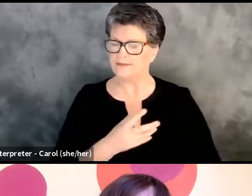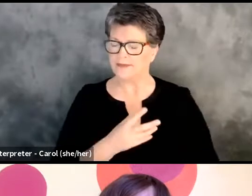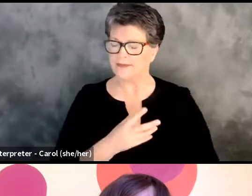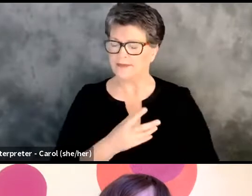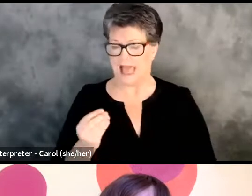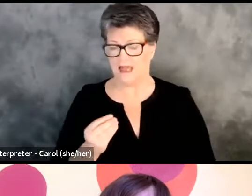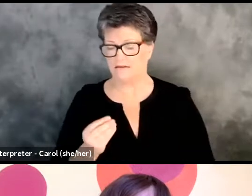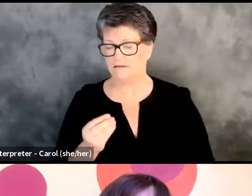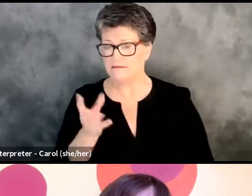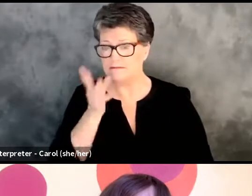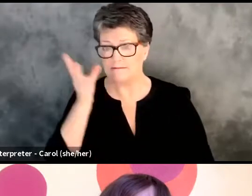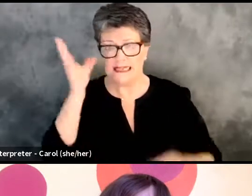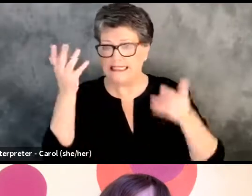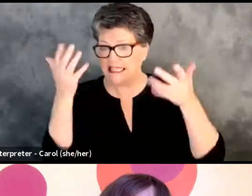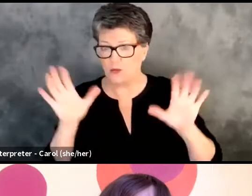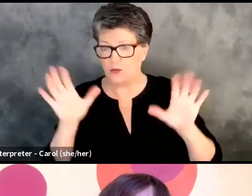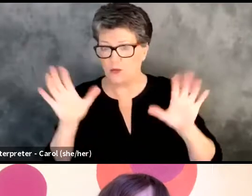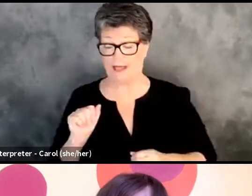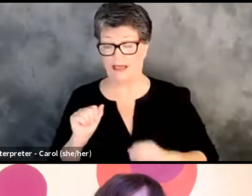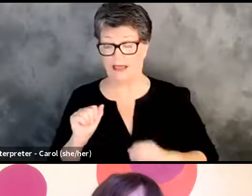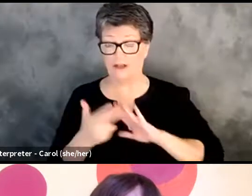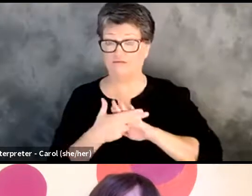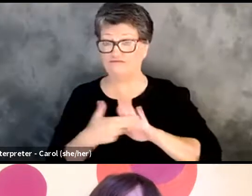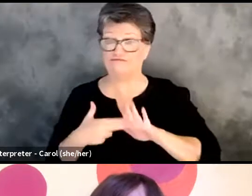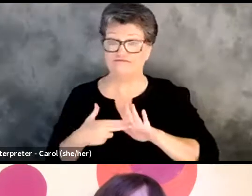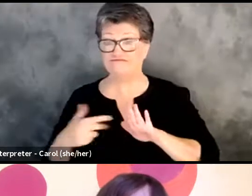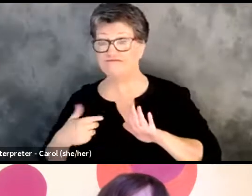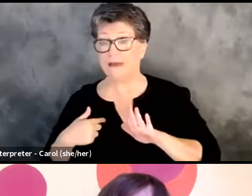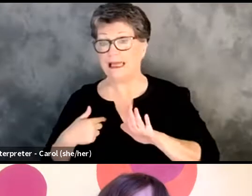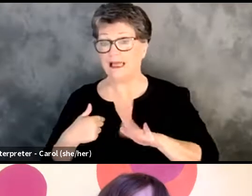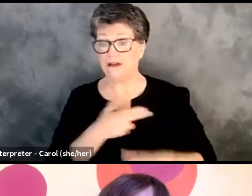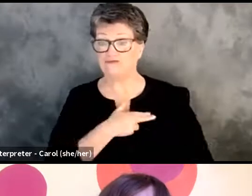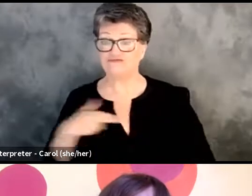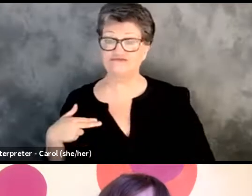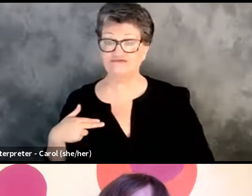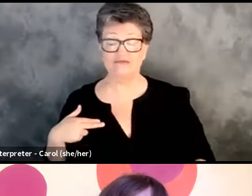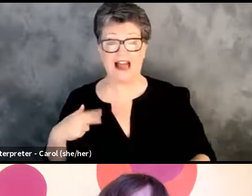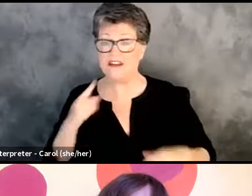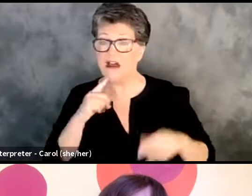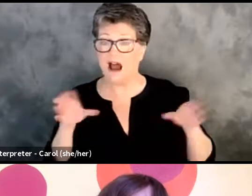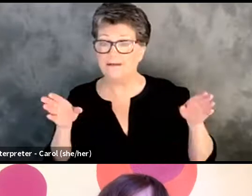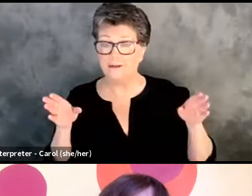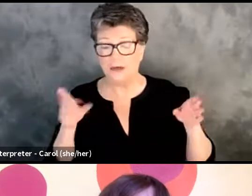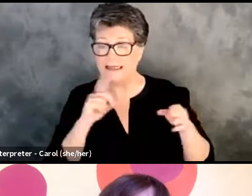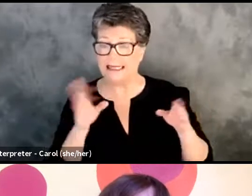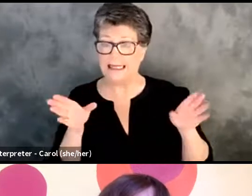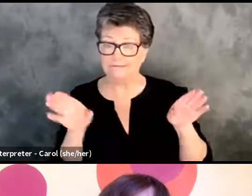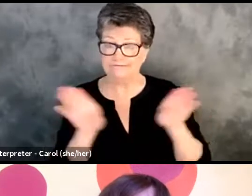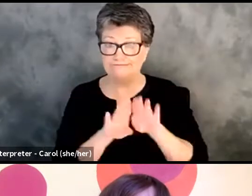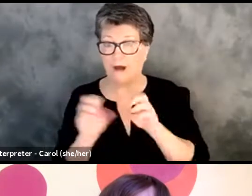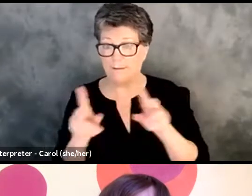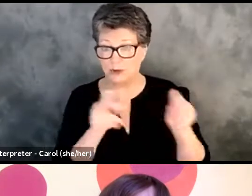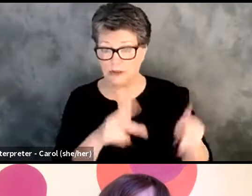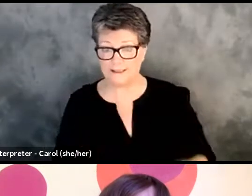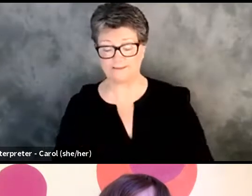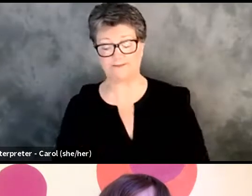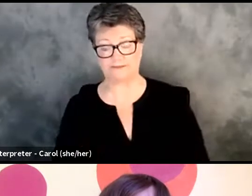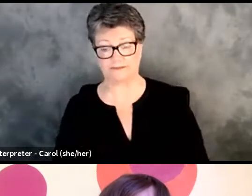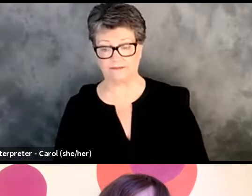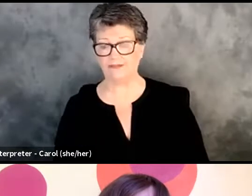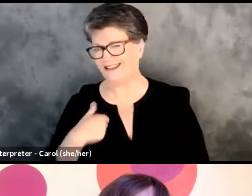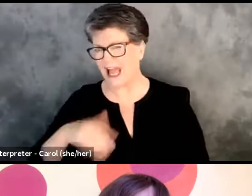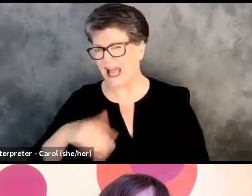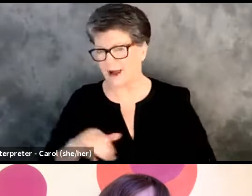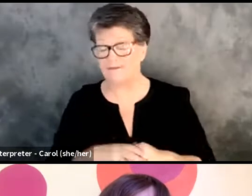want my disability to be something that was going to narrow my opportunities. So it's really what I grew up with. And then when